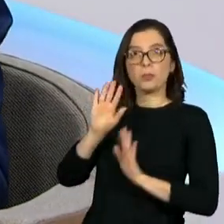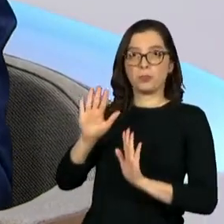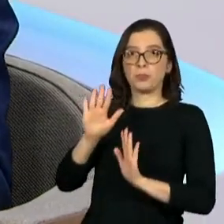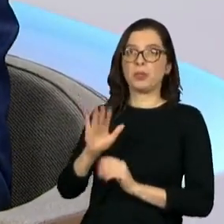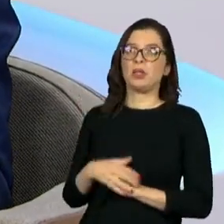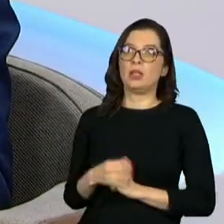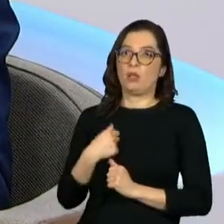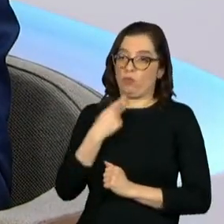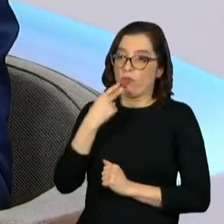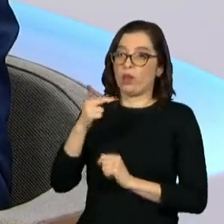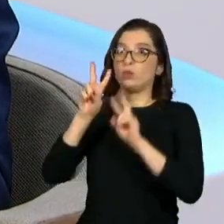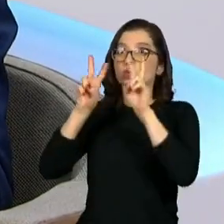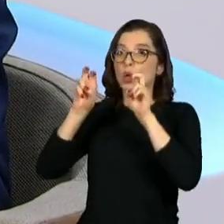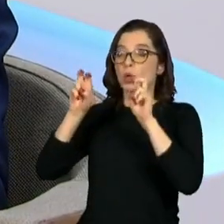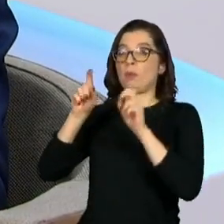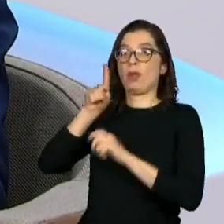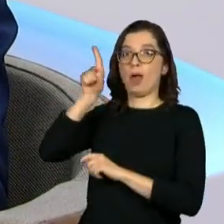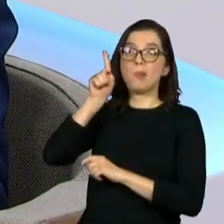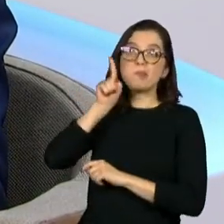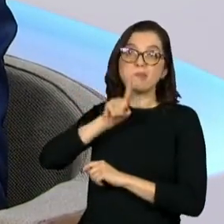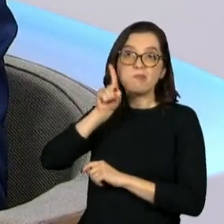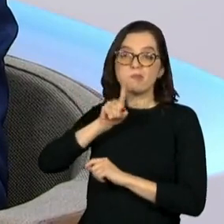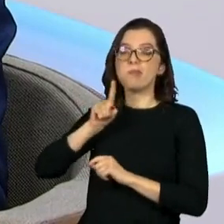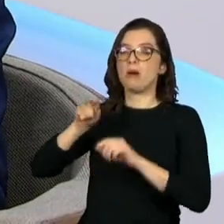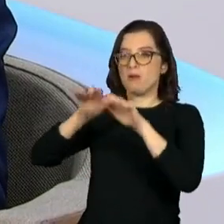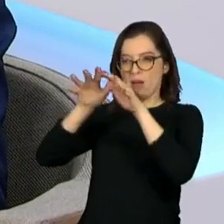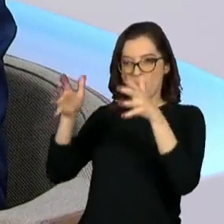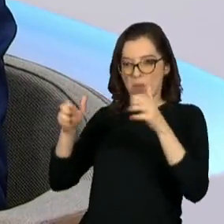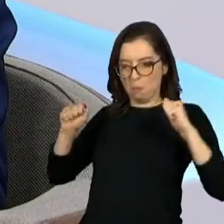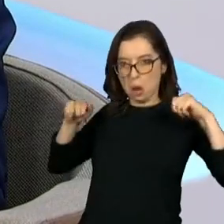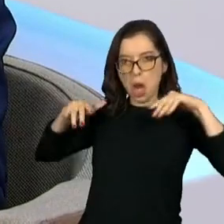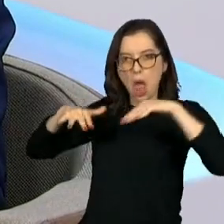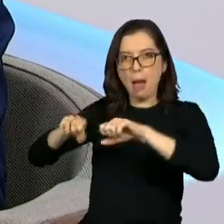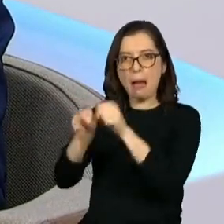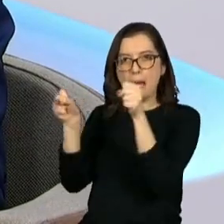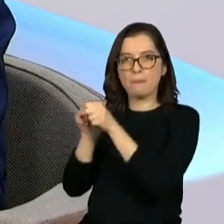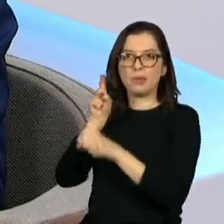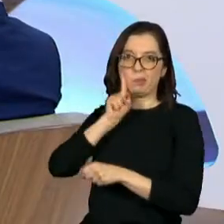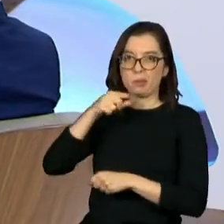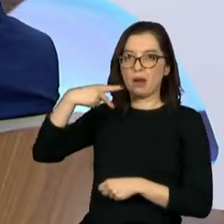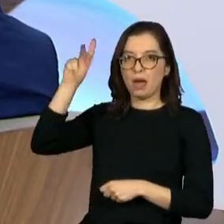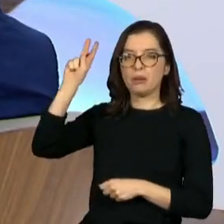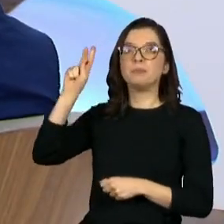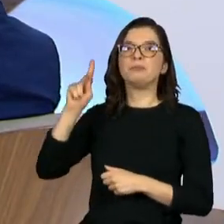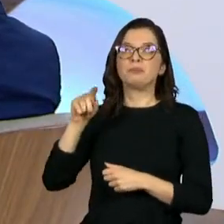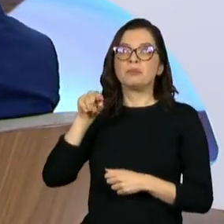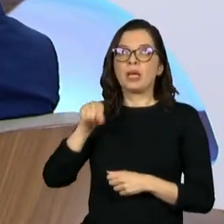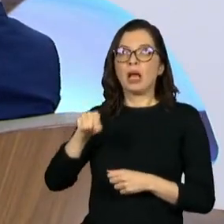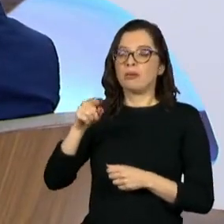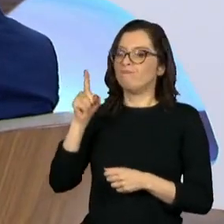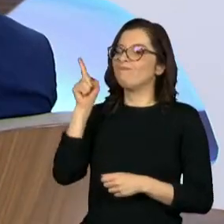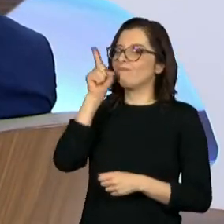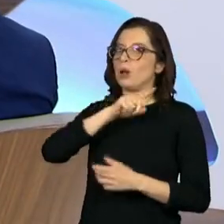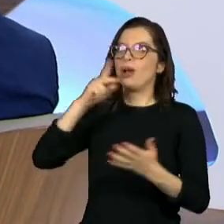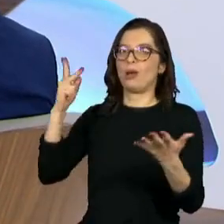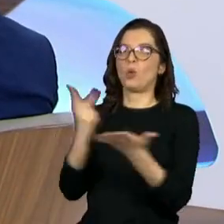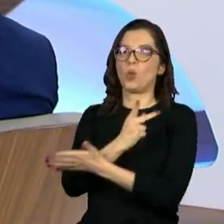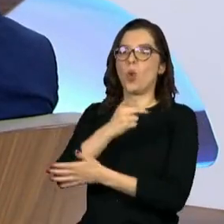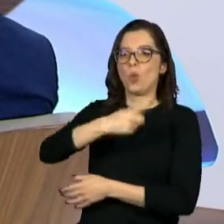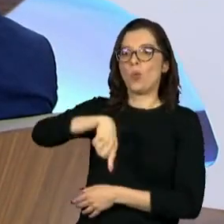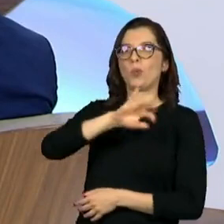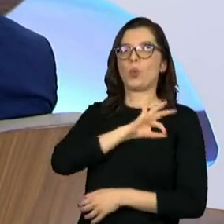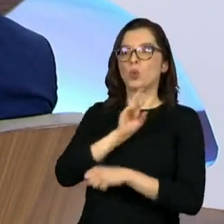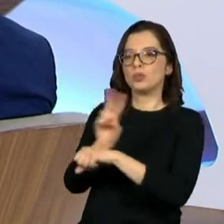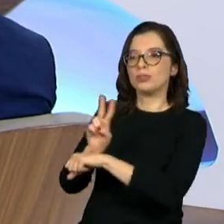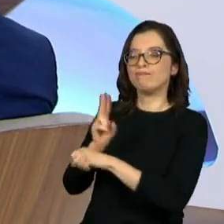certainly speaking about the Capitol attack in the United States, with which I'm more familiar, there was a terrible failure of